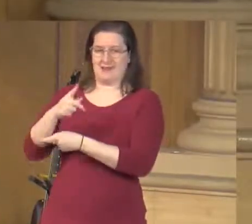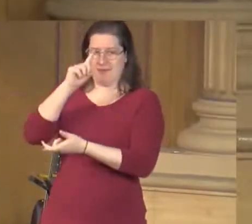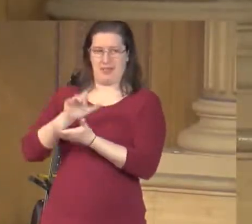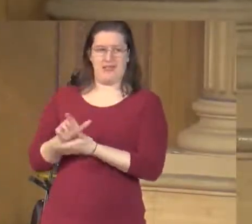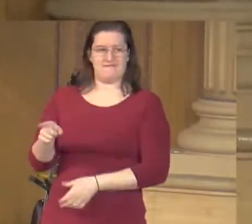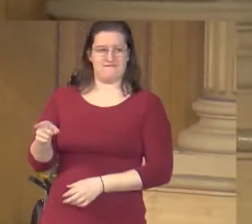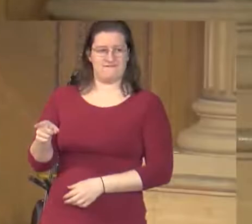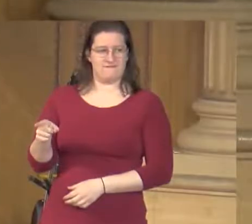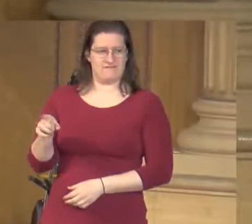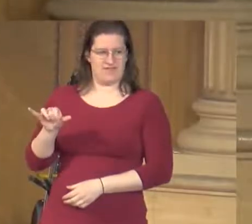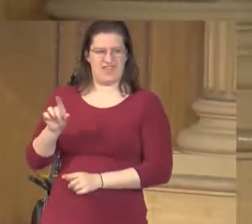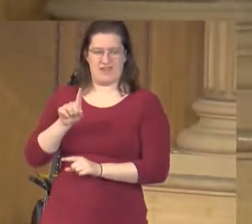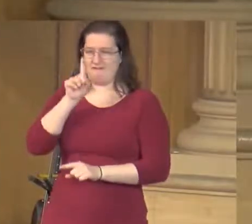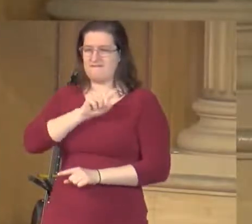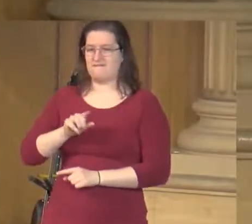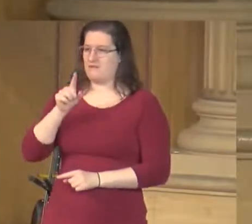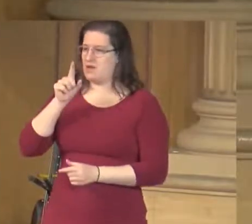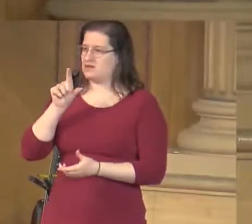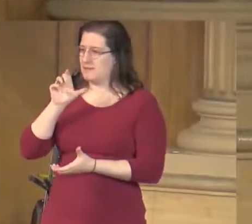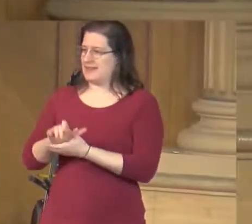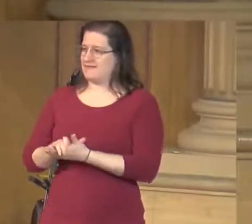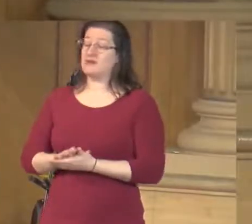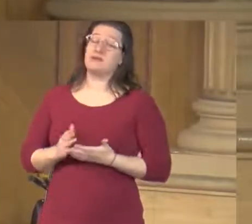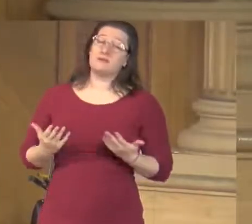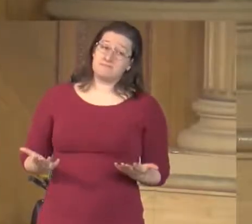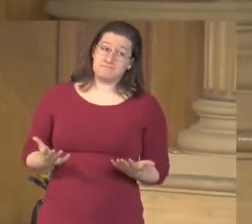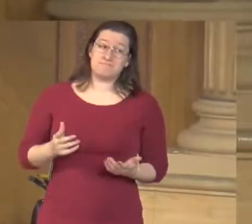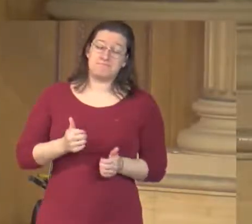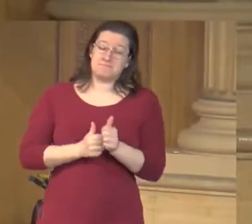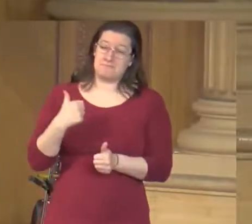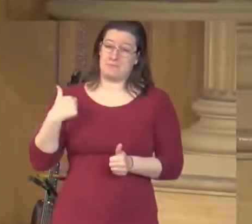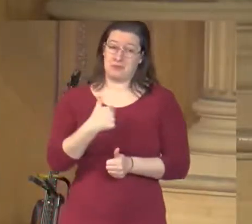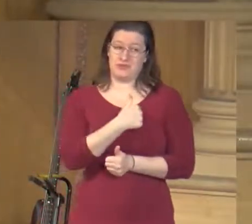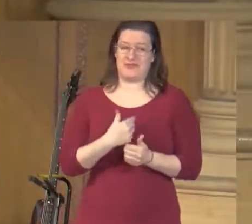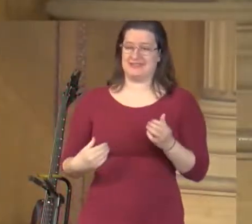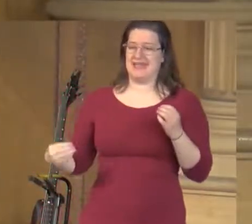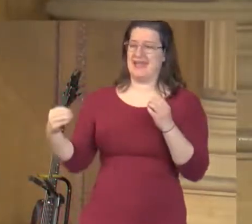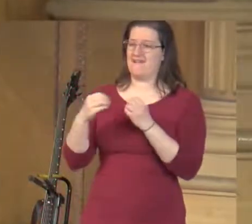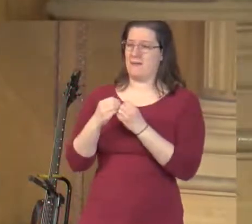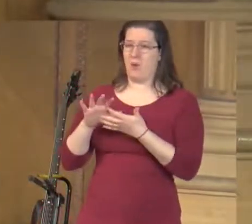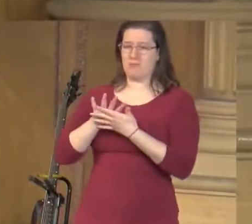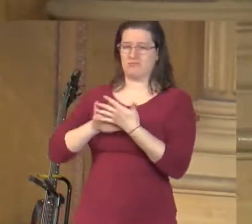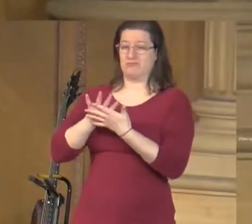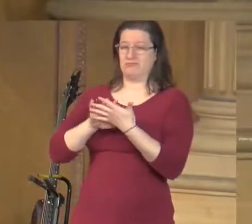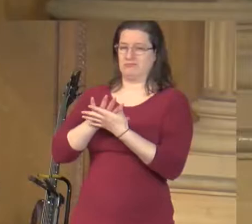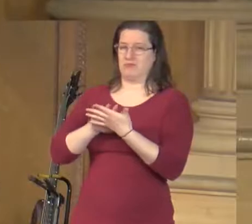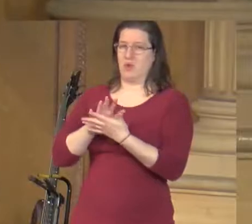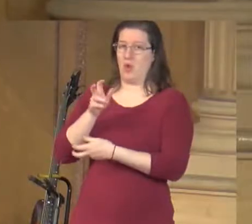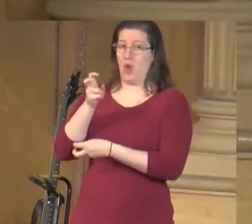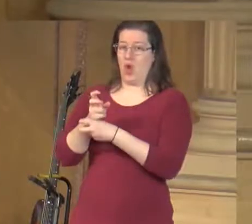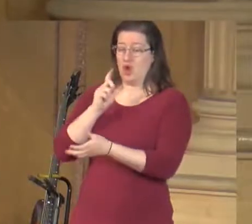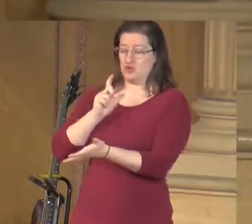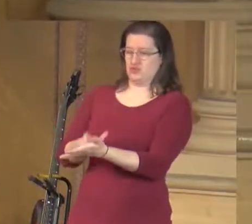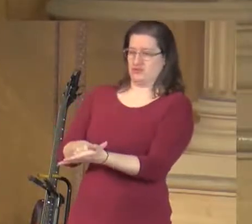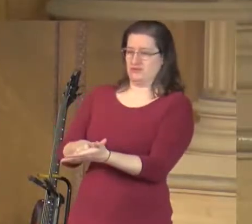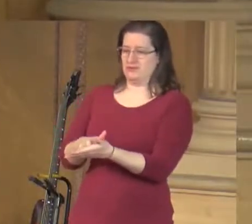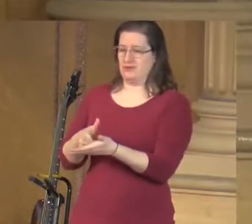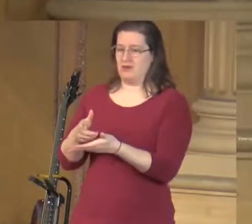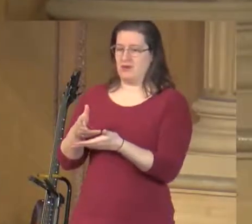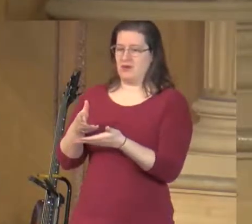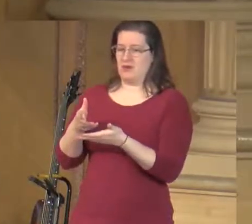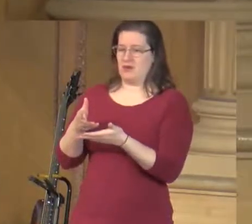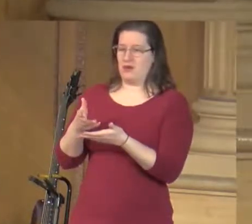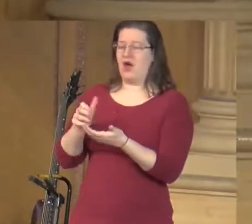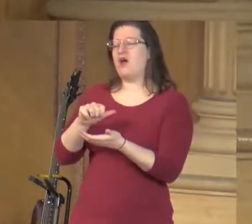truth is that most of us are actually susceptible to a more subtle form of the prosperity gospel that works against